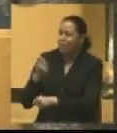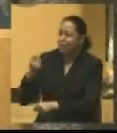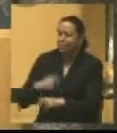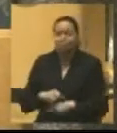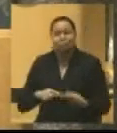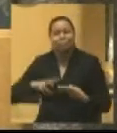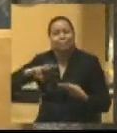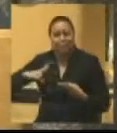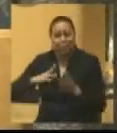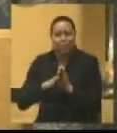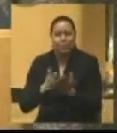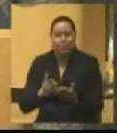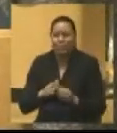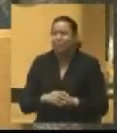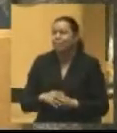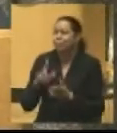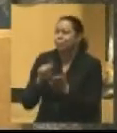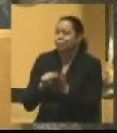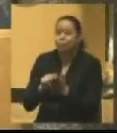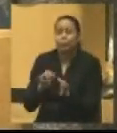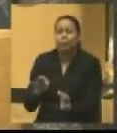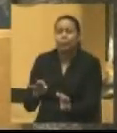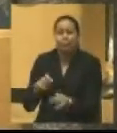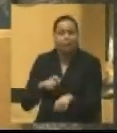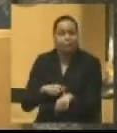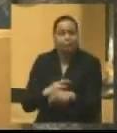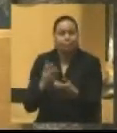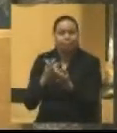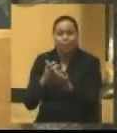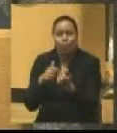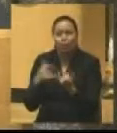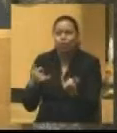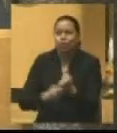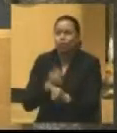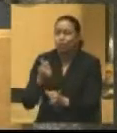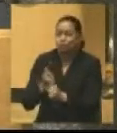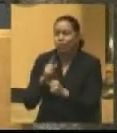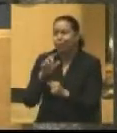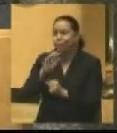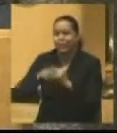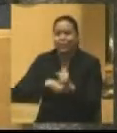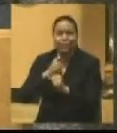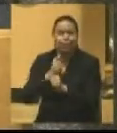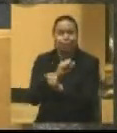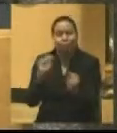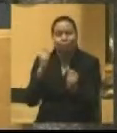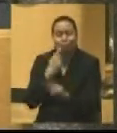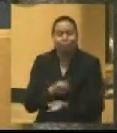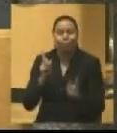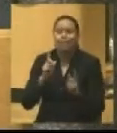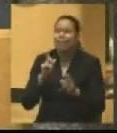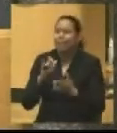Second book, published just in time to coincide with this year's sesquicentennial of Lincoln's Emancipation Proclamation,